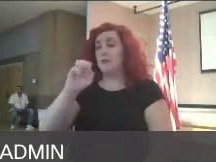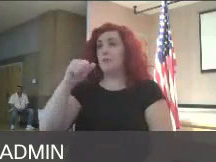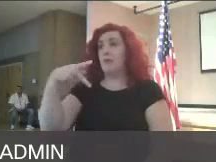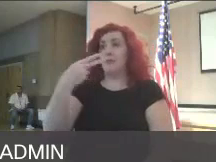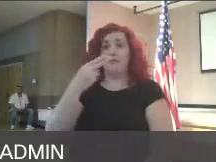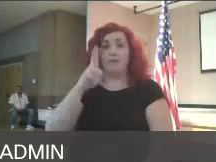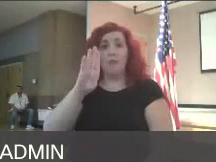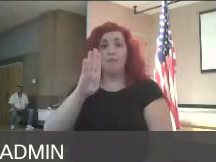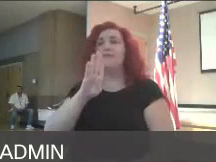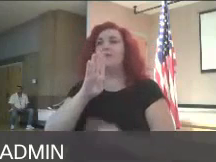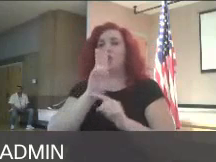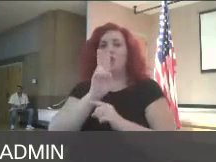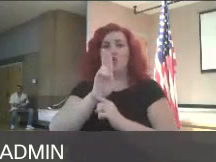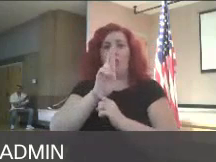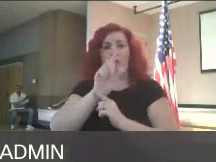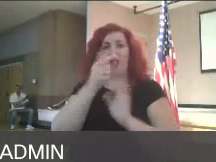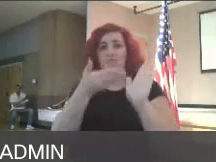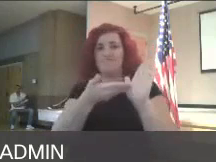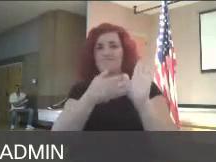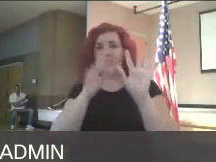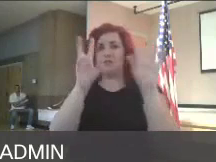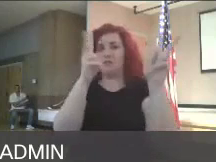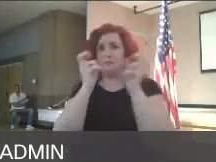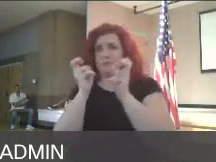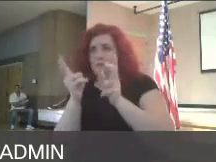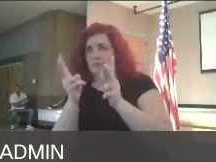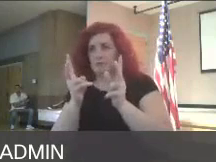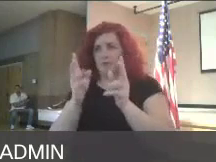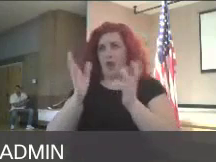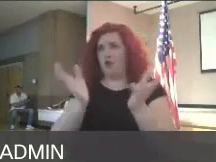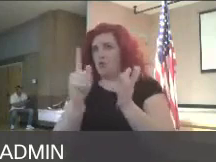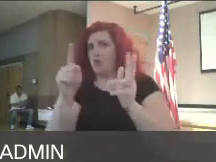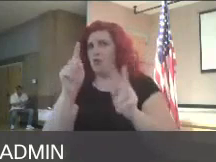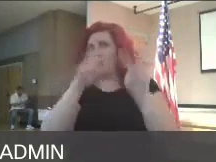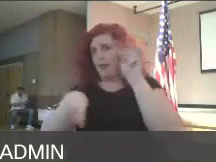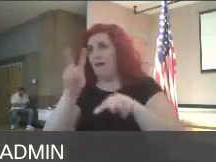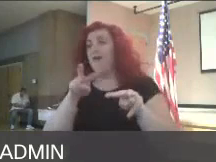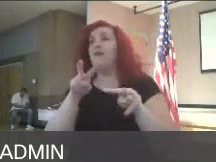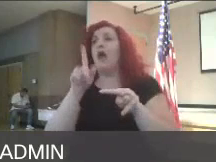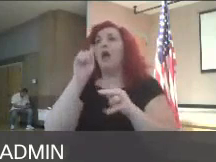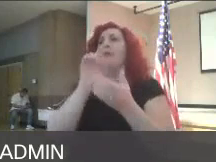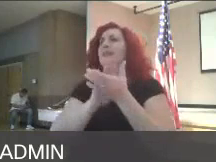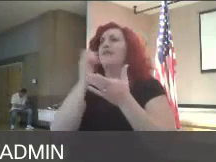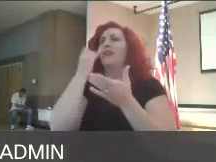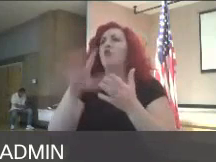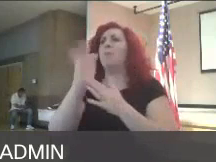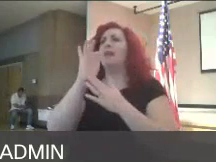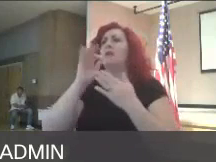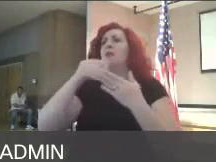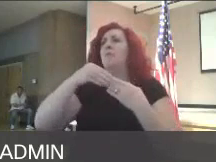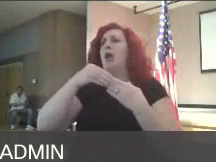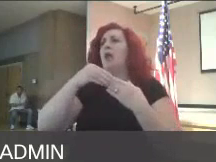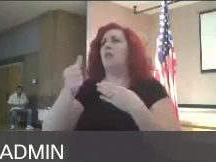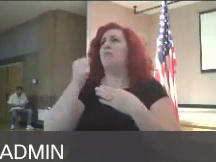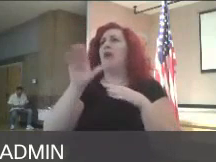That is the mapping hub. The URL is up there, so I encourage you guys all to go and check it out. I believe it is probably in the packet if you pick that up at